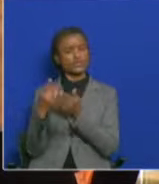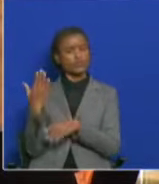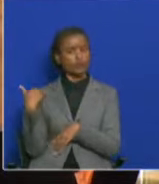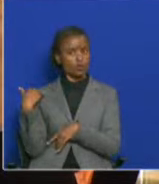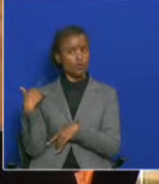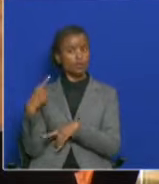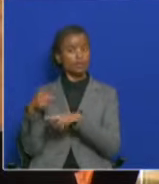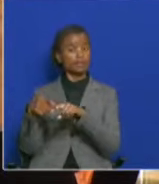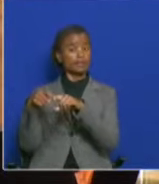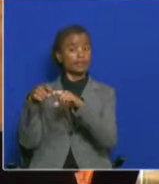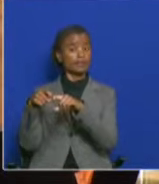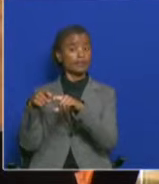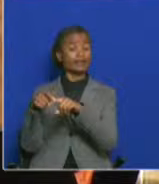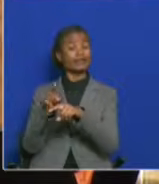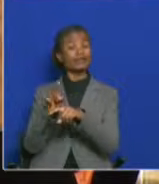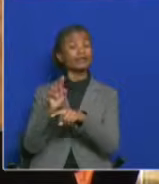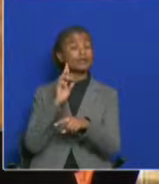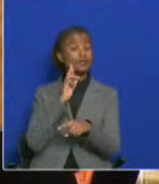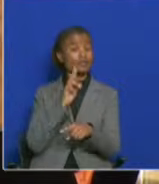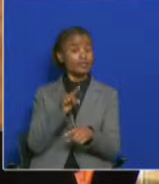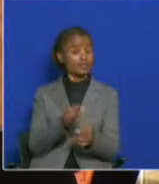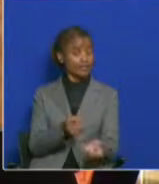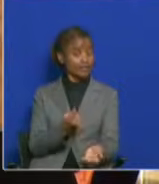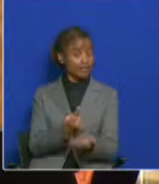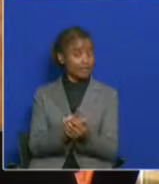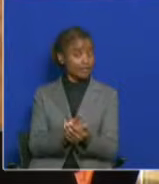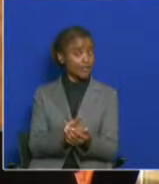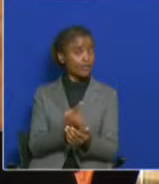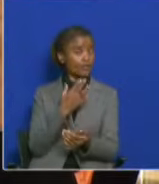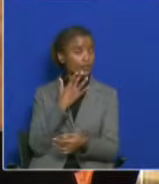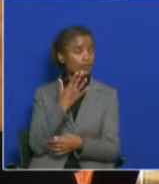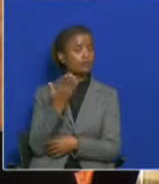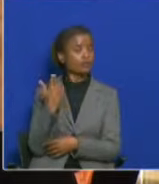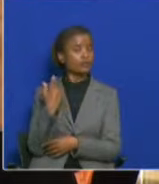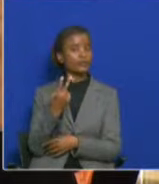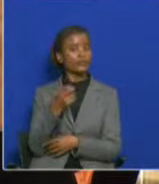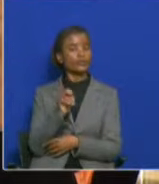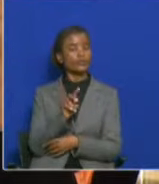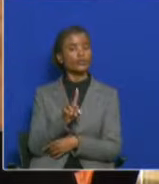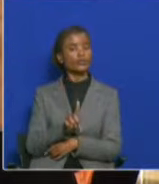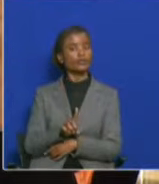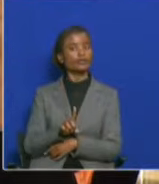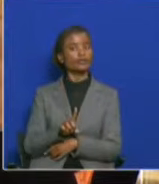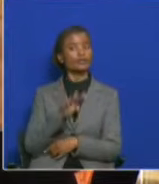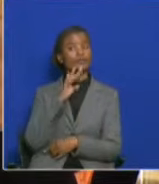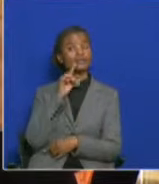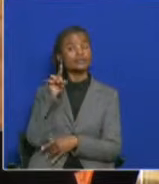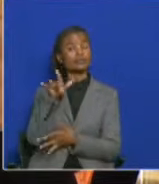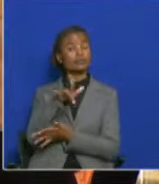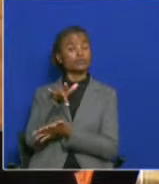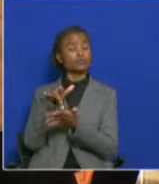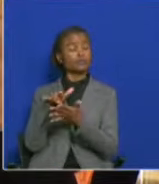2021. So he remained in his position up until fairly recently.